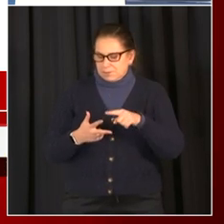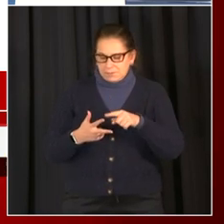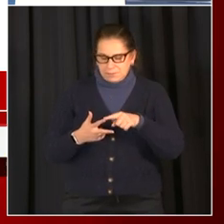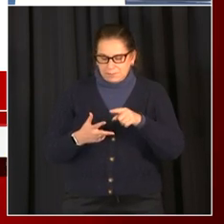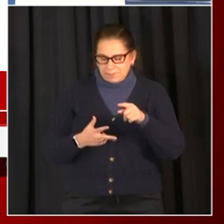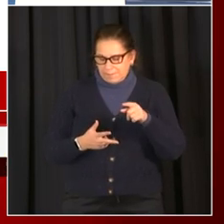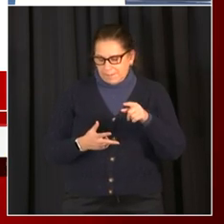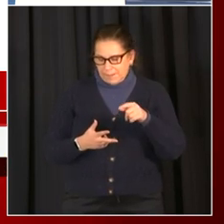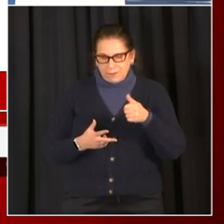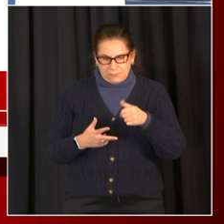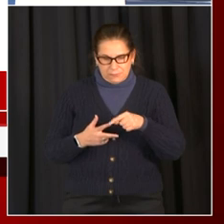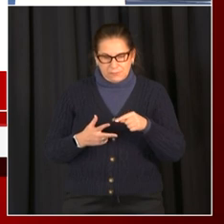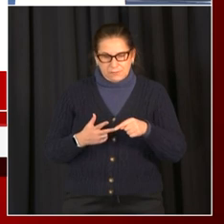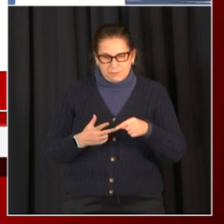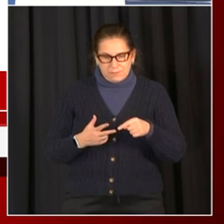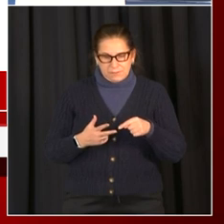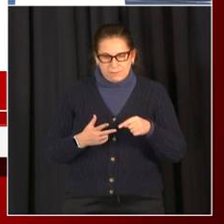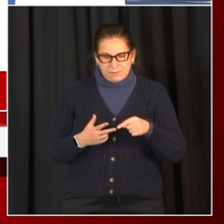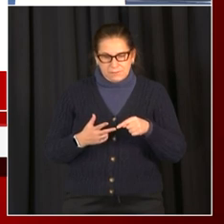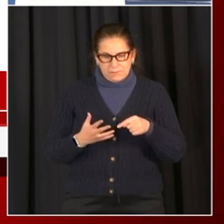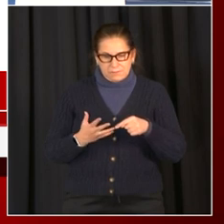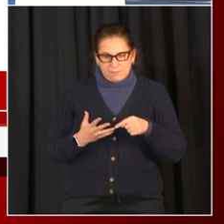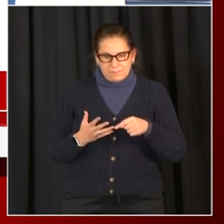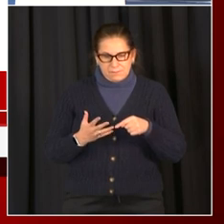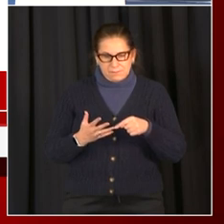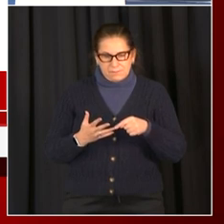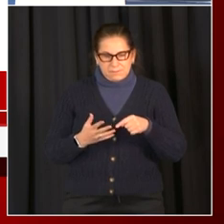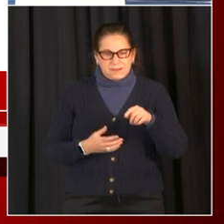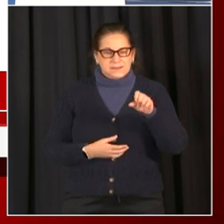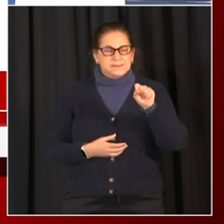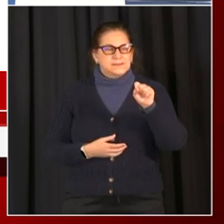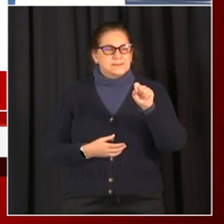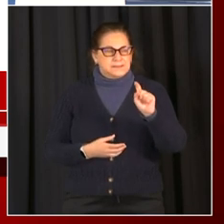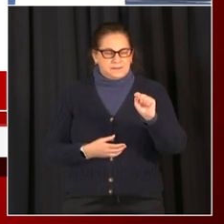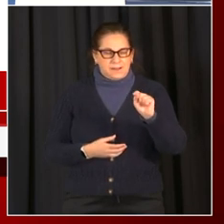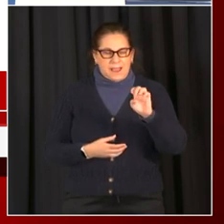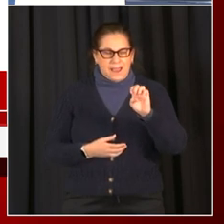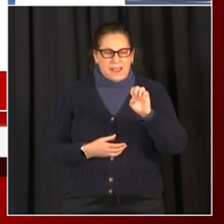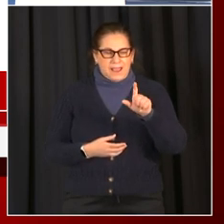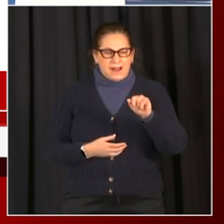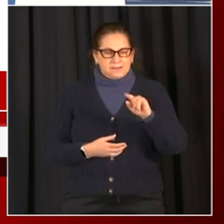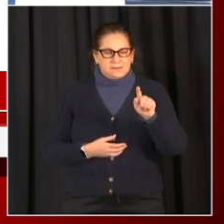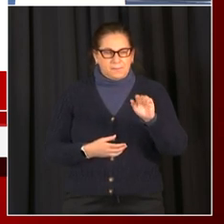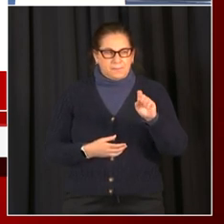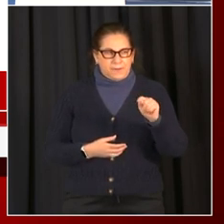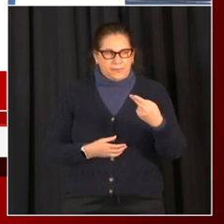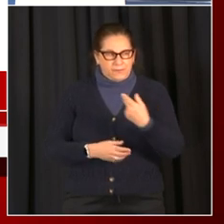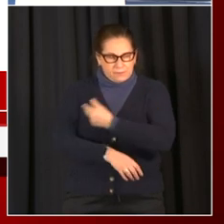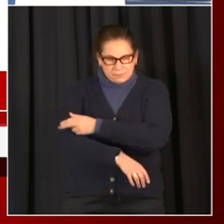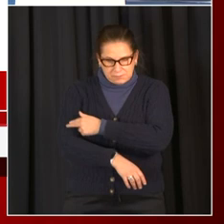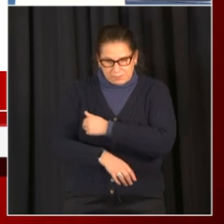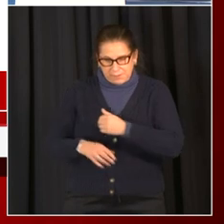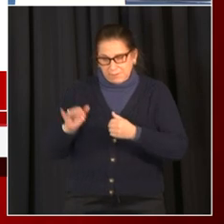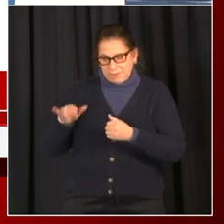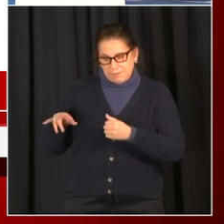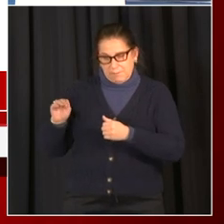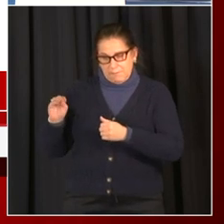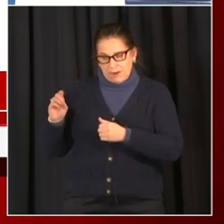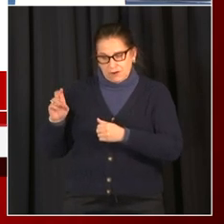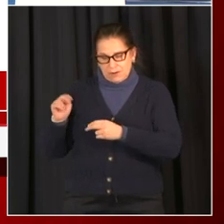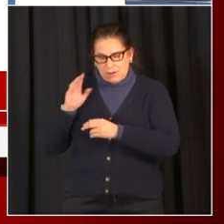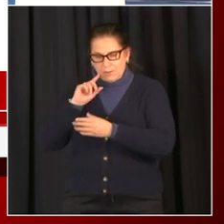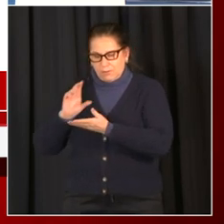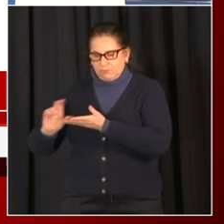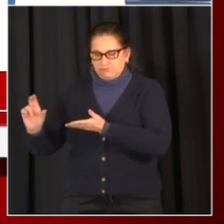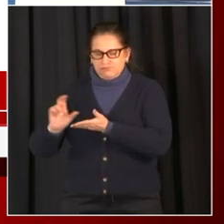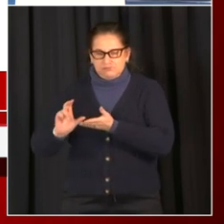Elizabeth's Hospital, and United Medical Center as well. Additionally, 4,500 doses will be transferred to